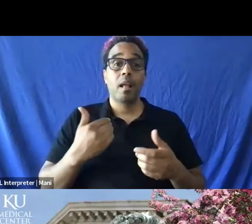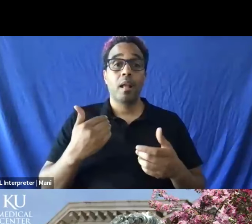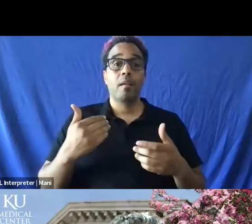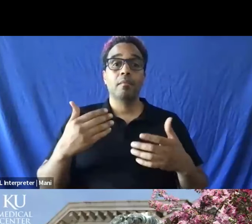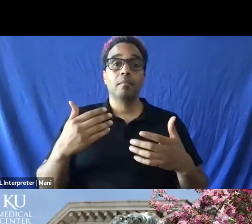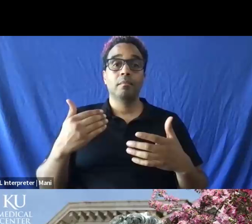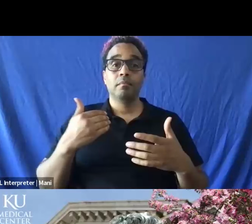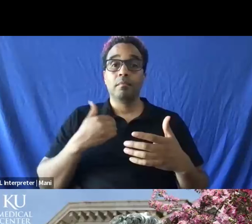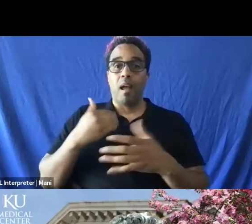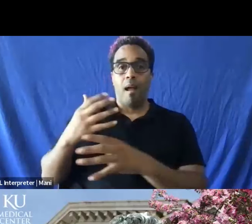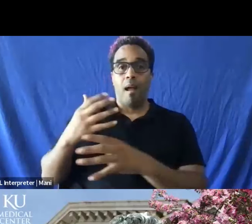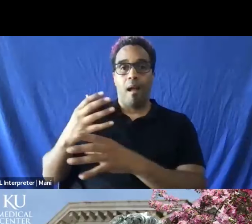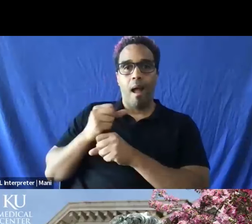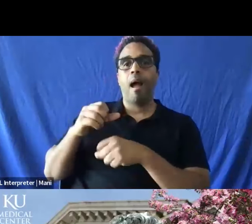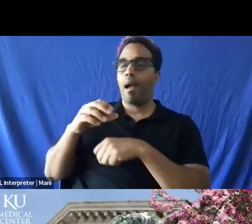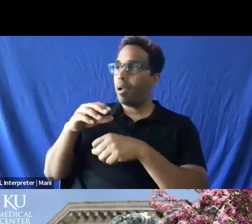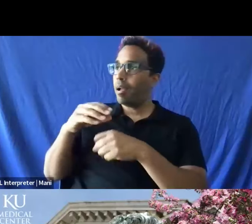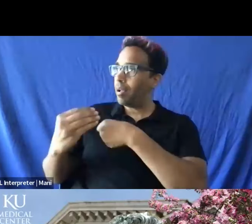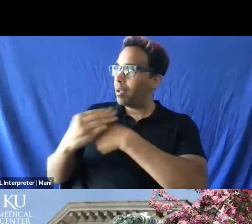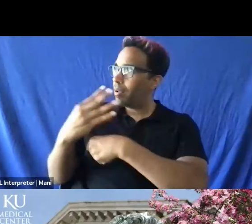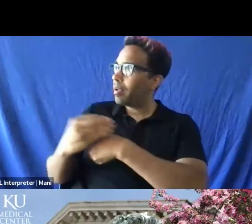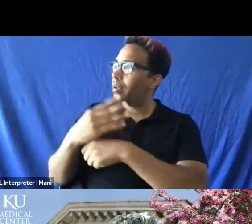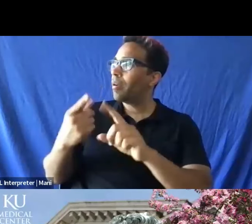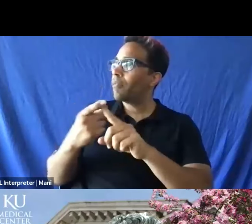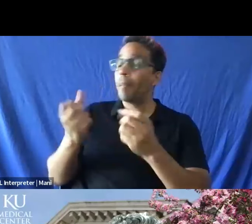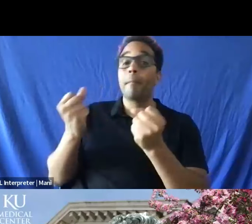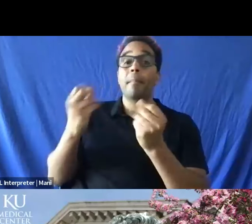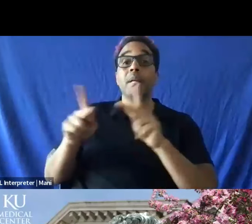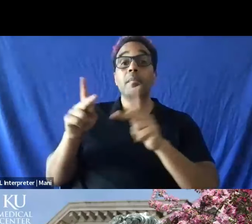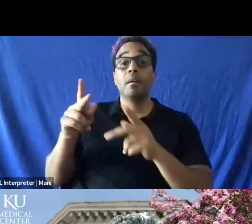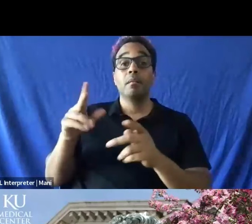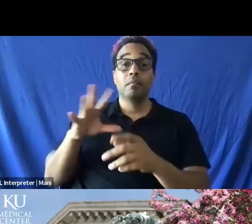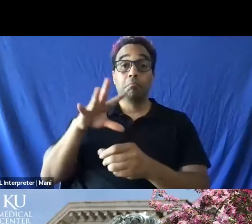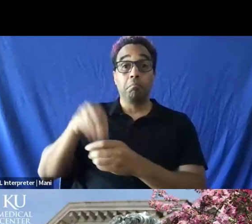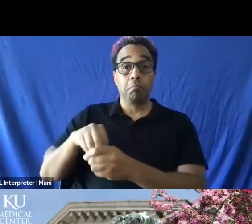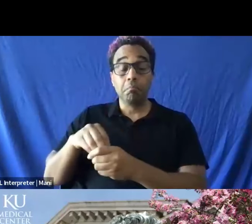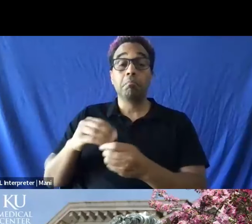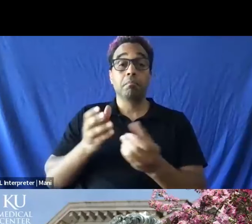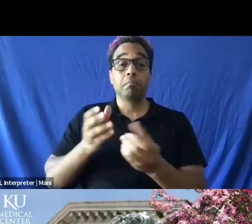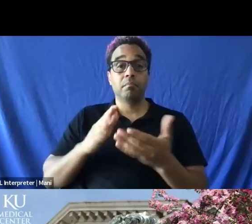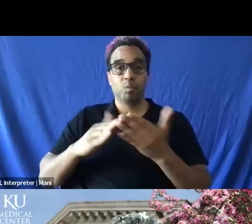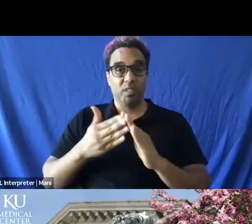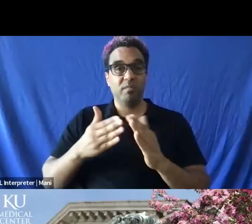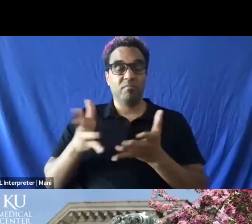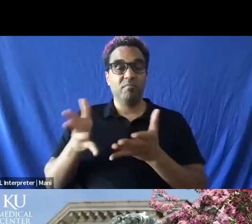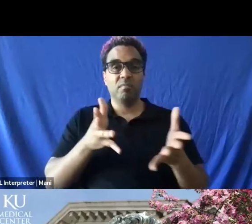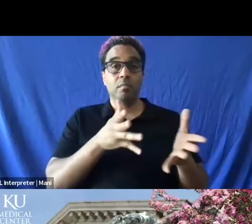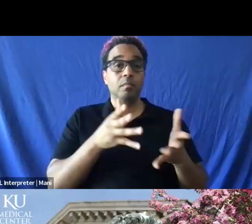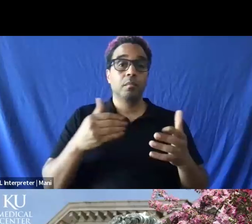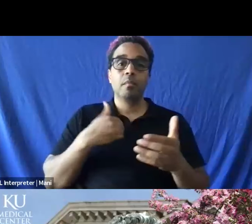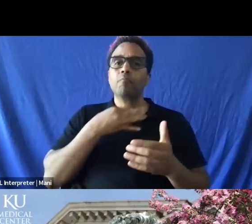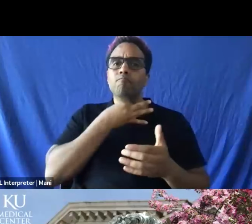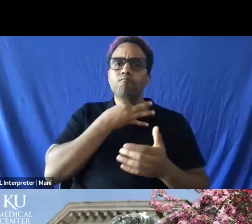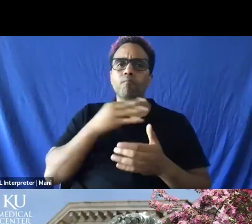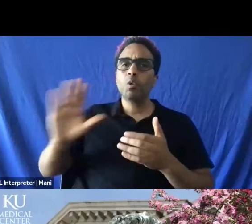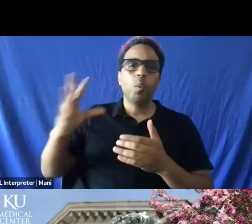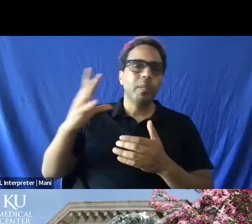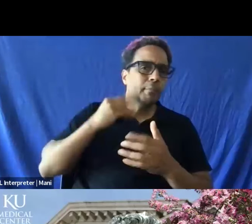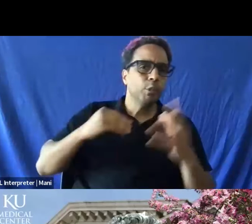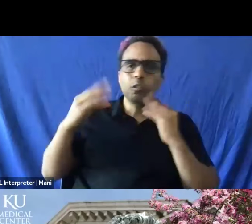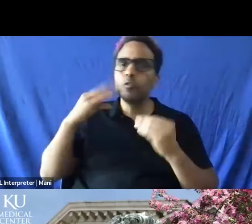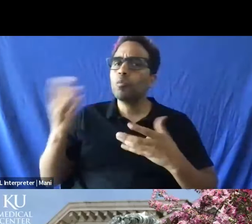in a lot of community engaged work, that I was really new to the process. And I told them, you know, I wanted to know about their past experiences. I wanted to